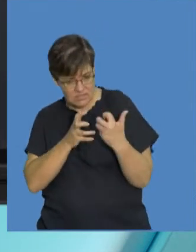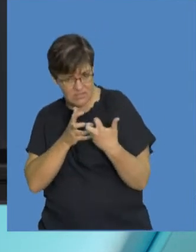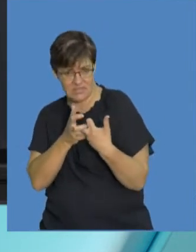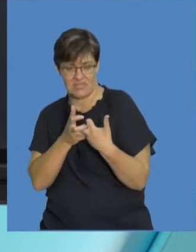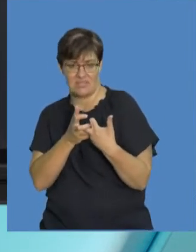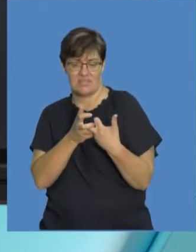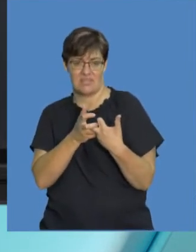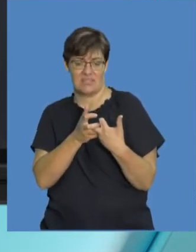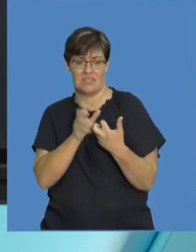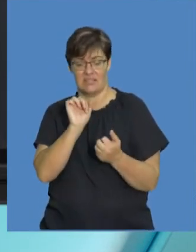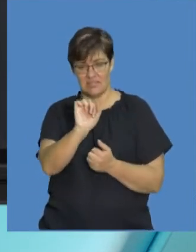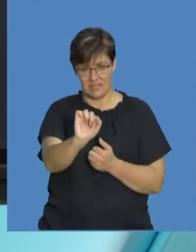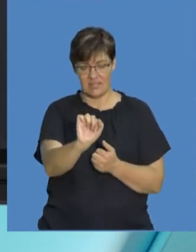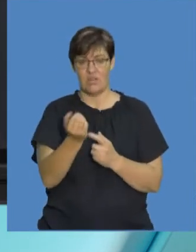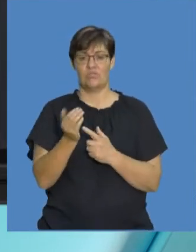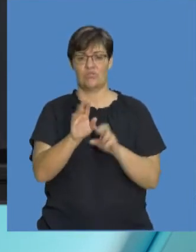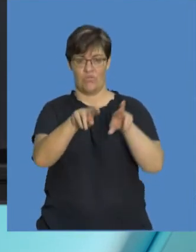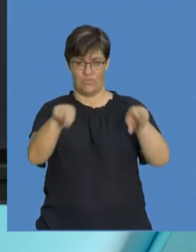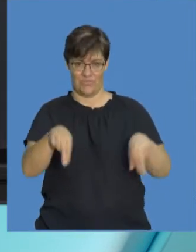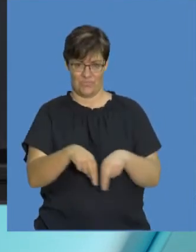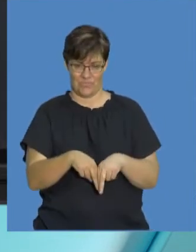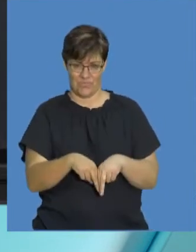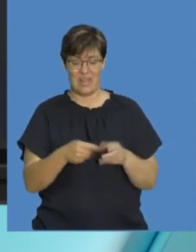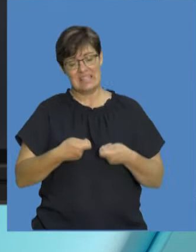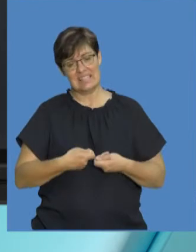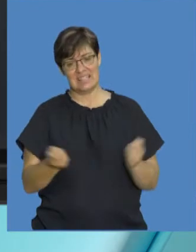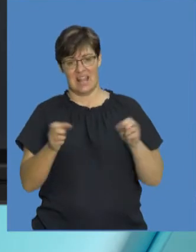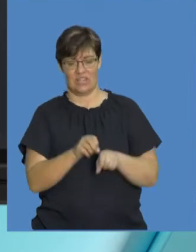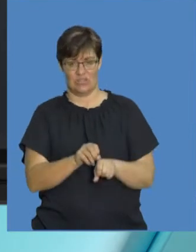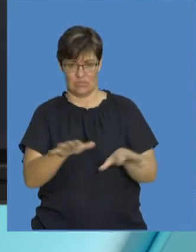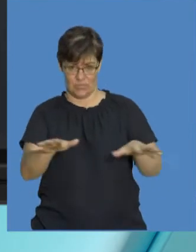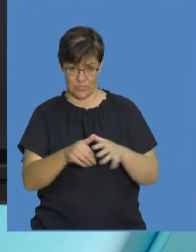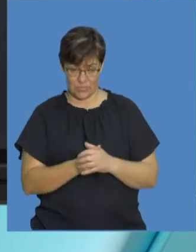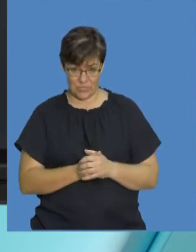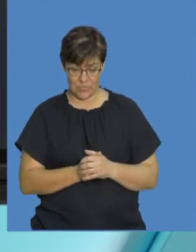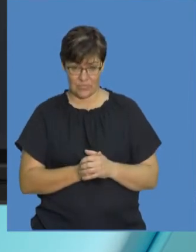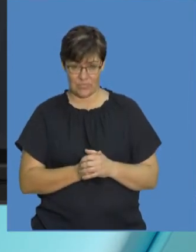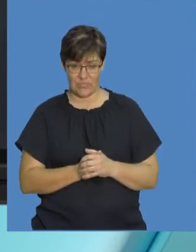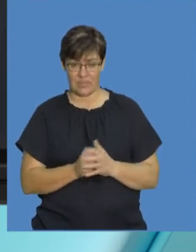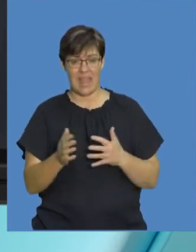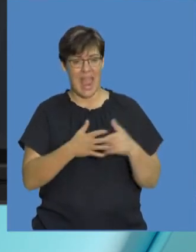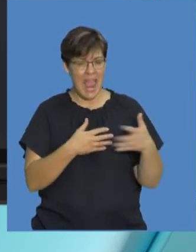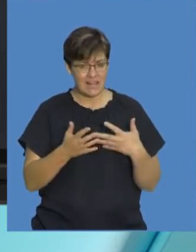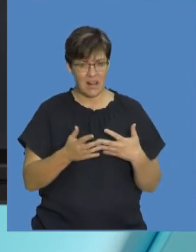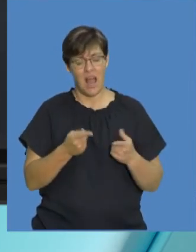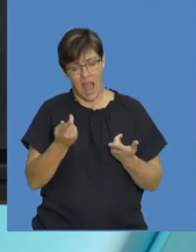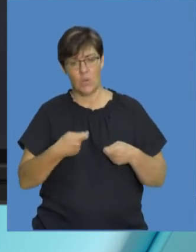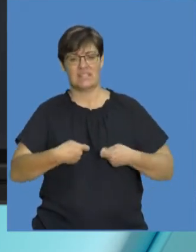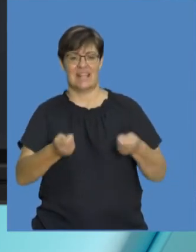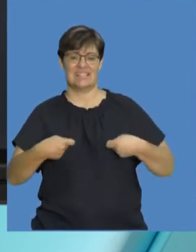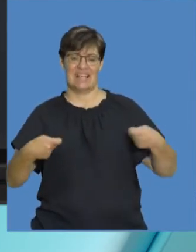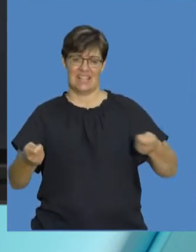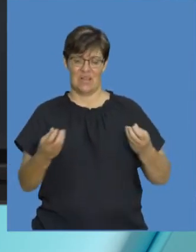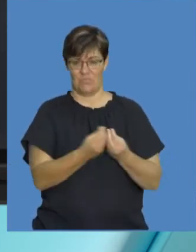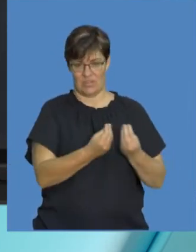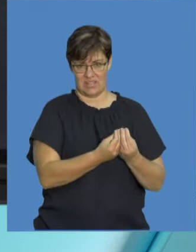the costs that are relative to the selling and distribution, to the showroom, dealing with the selling